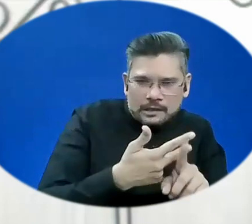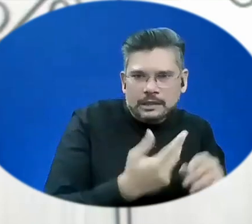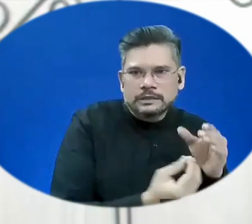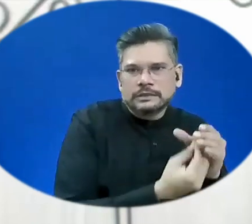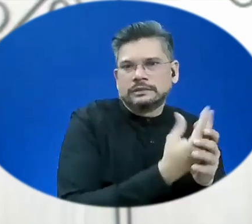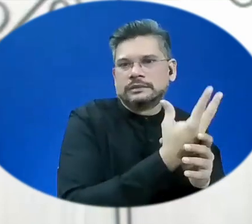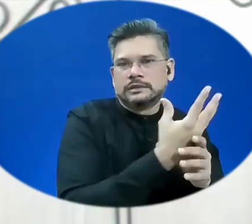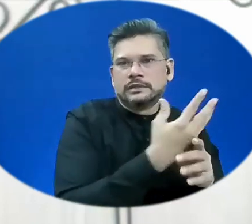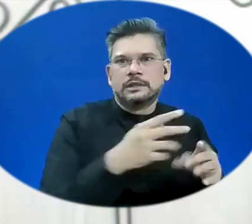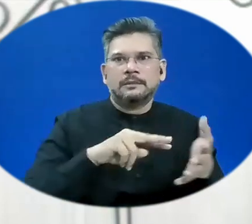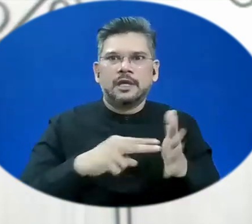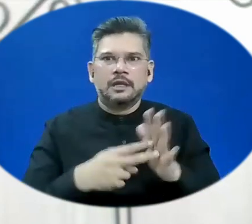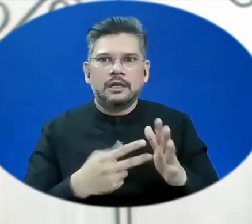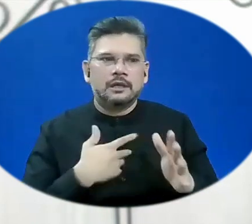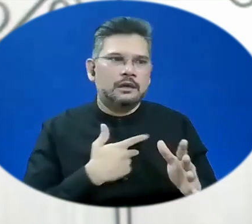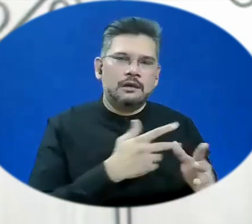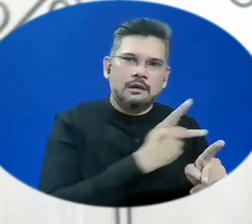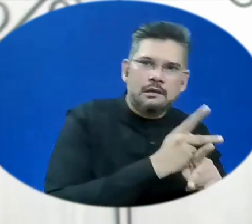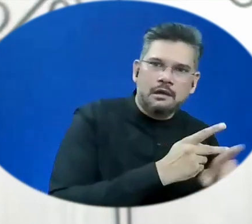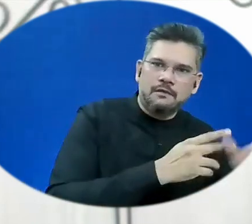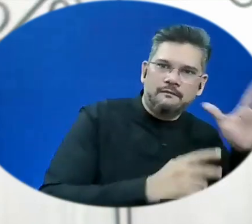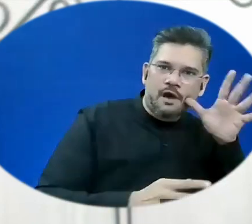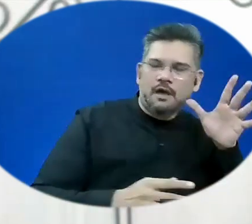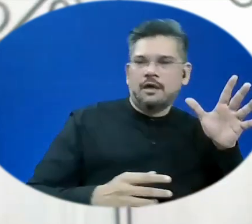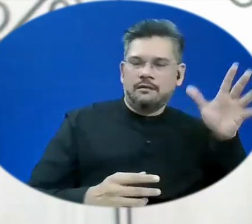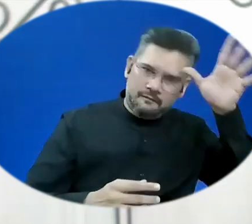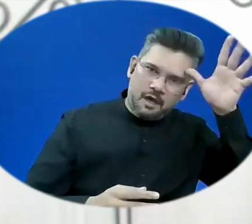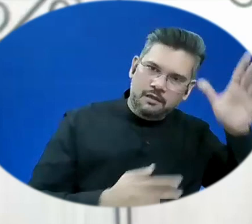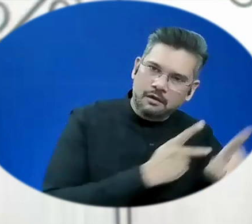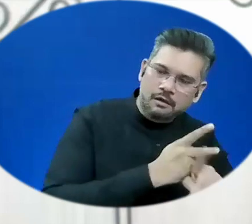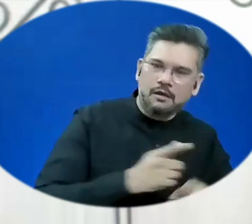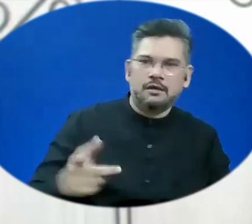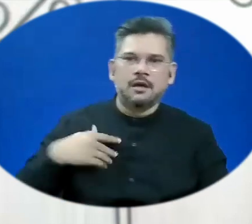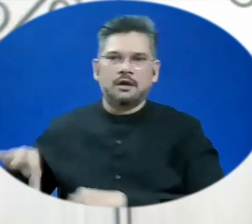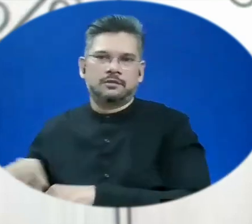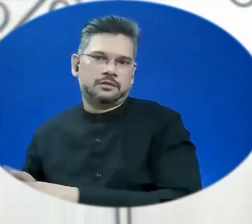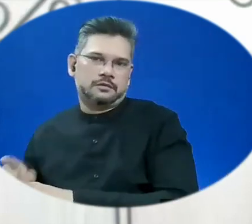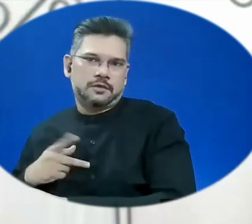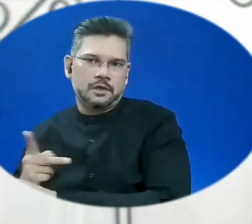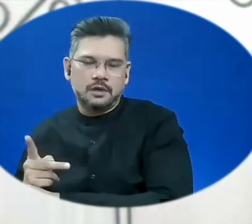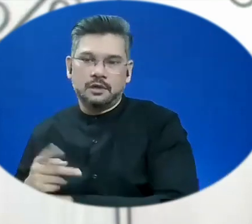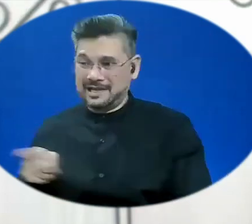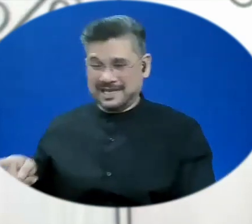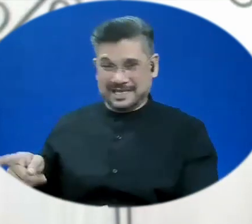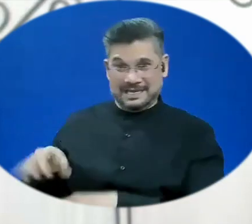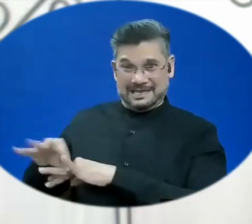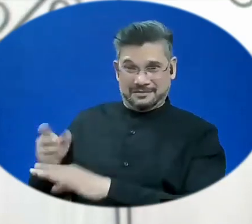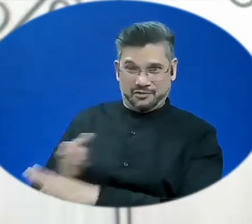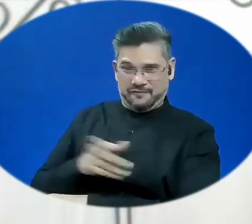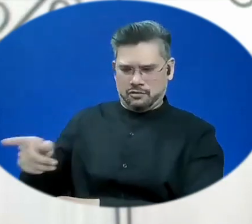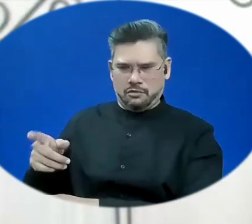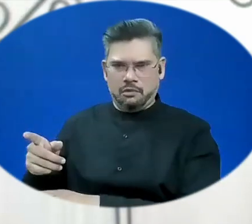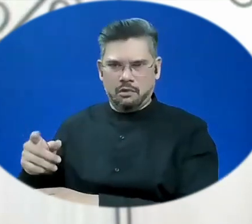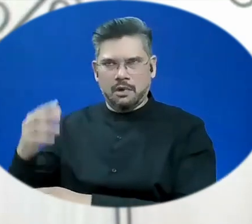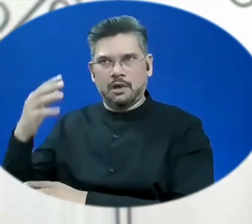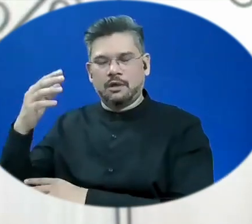my father, but caring for my husband. So prior to my husband being diagnosed, I would say that I was quite successful